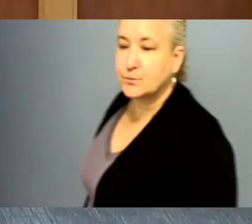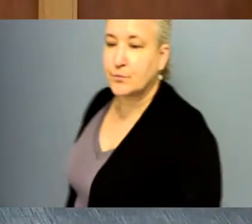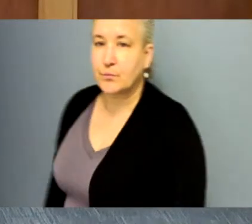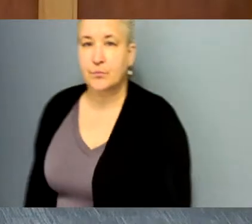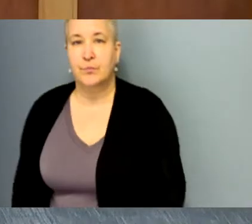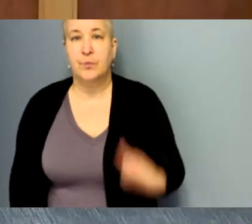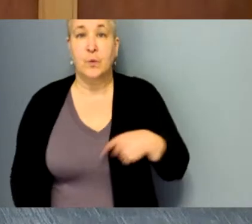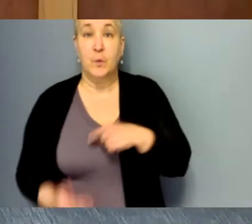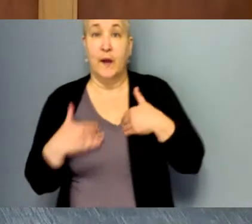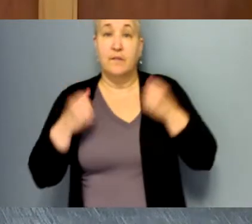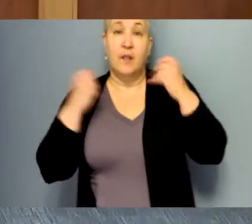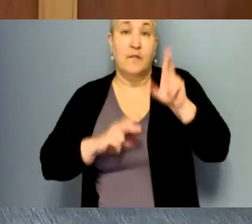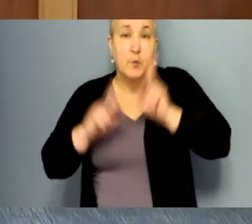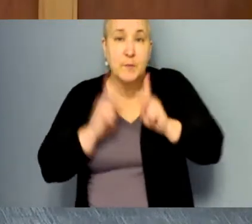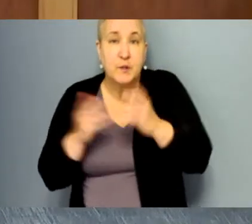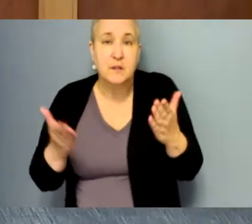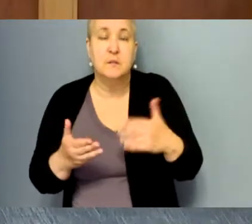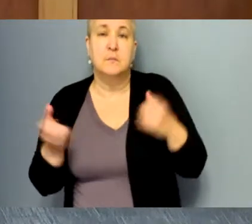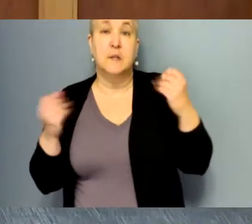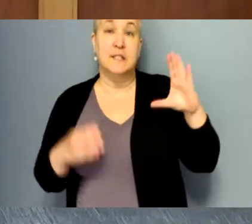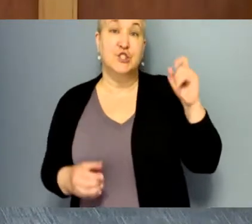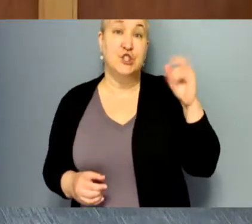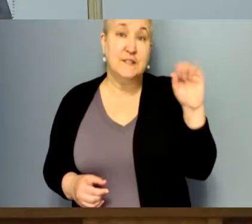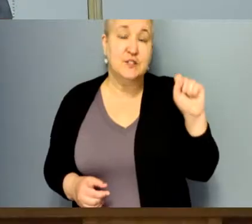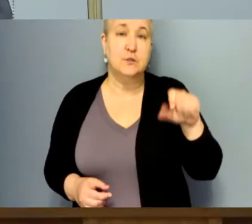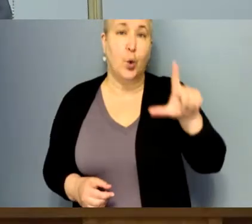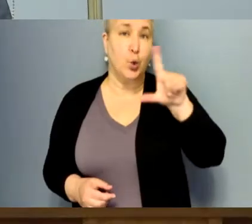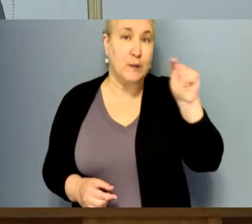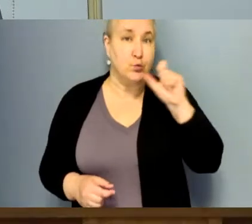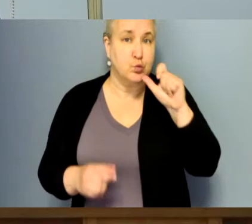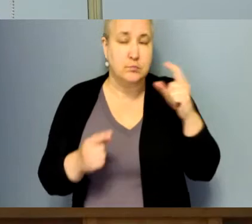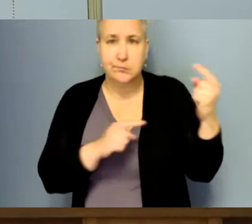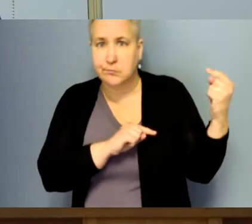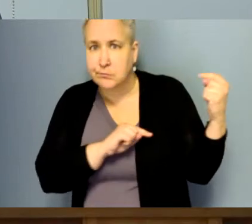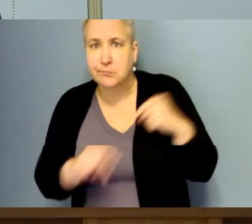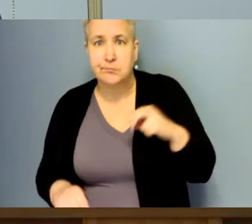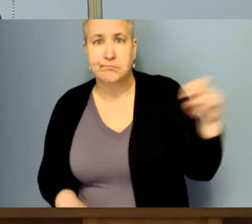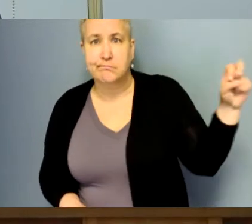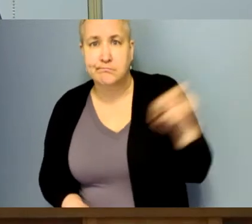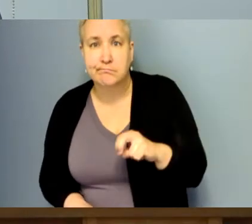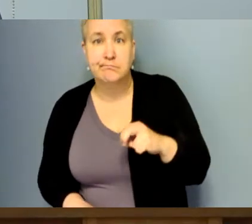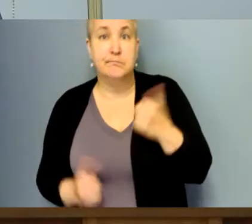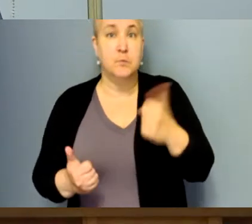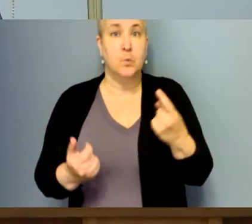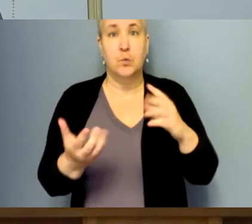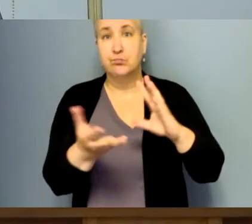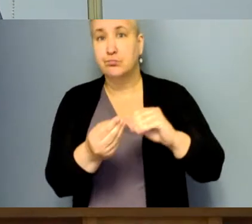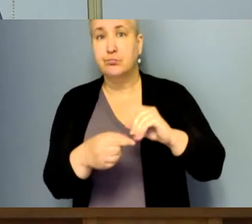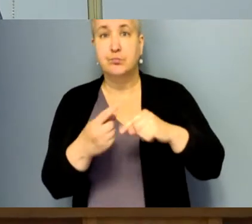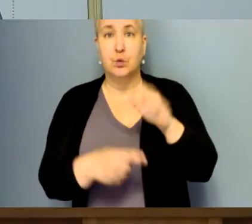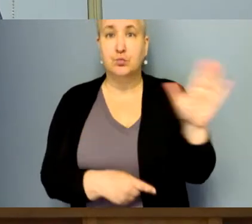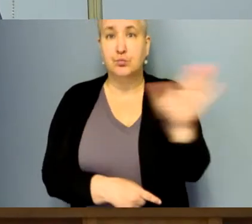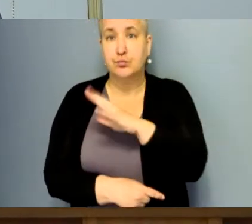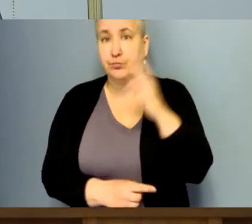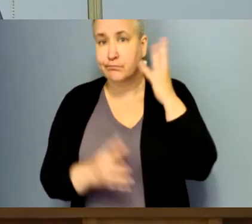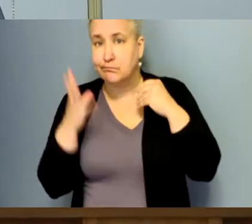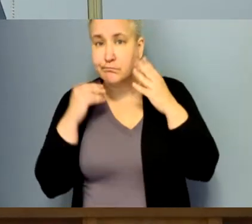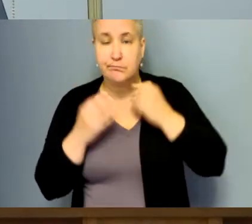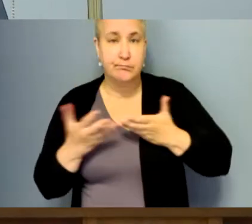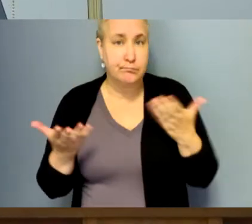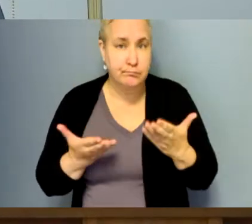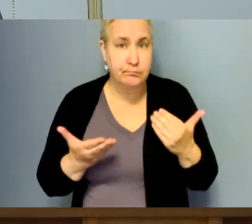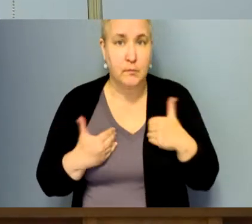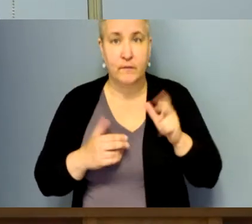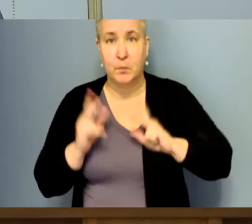of chiefs who came, or lieutenants who came a long way. I don't know if there's anybody else who wanted to comment just on anything, the experiences you've seen. I know that we have people here